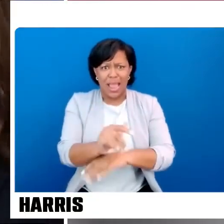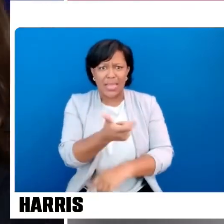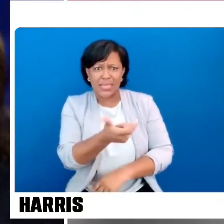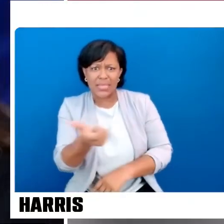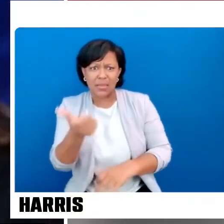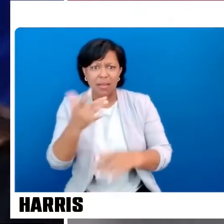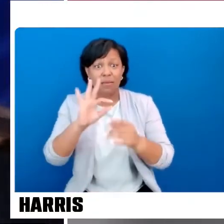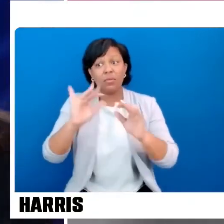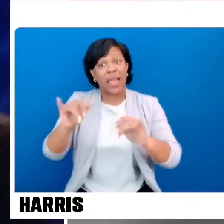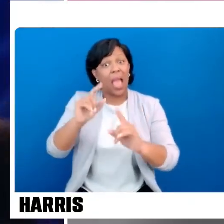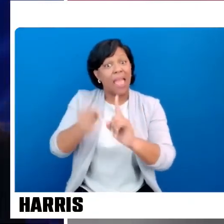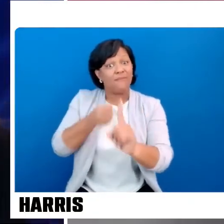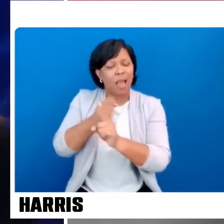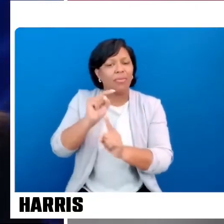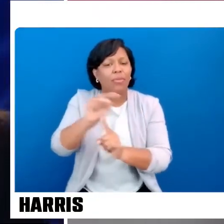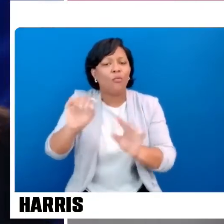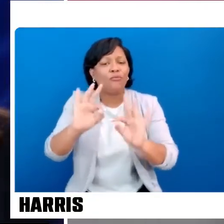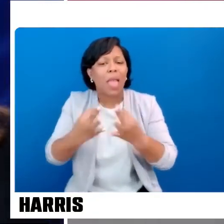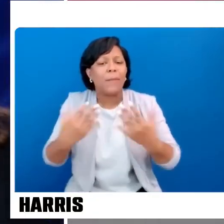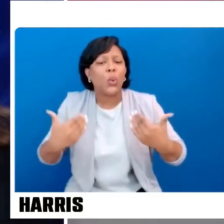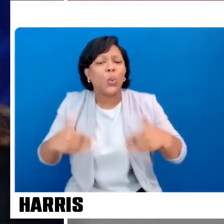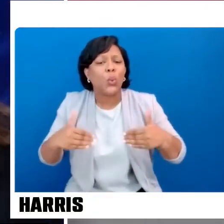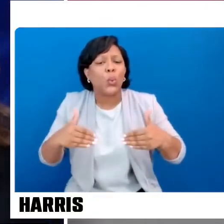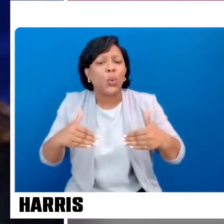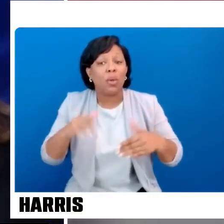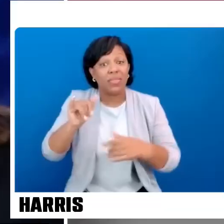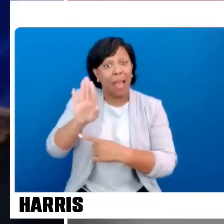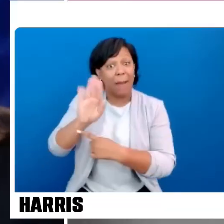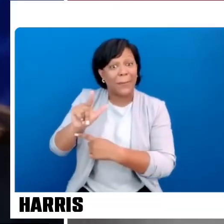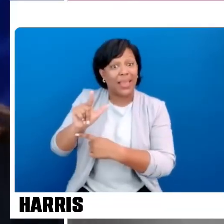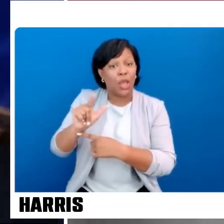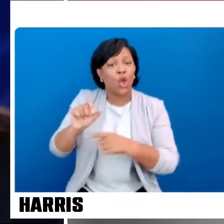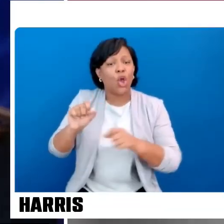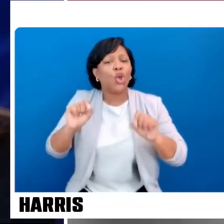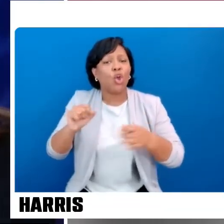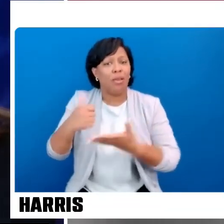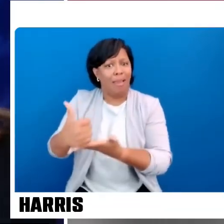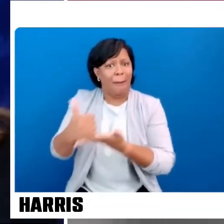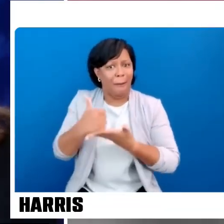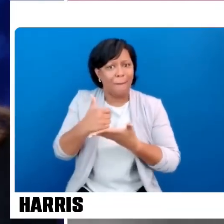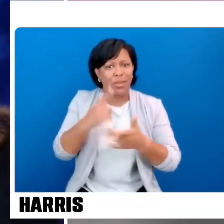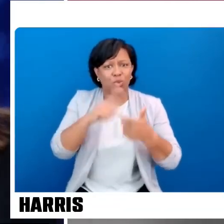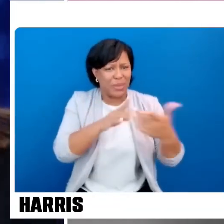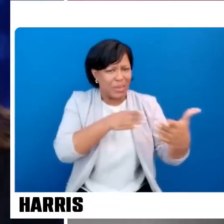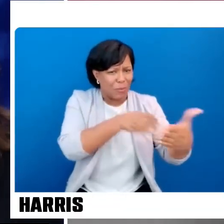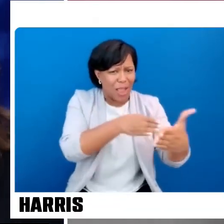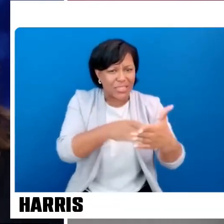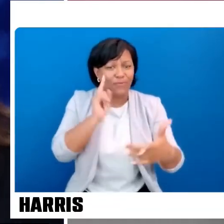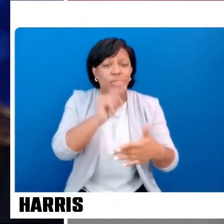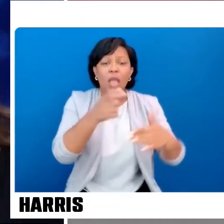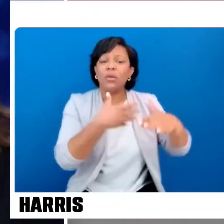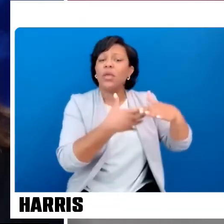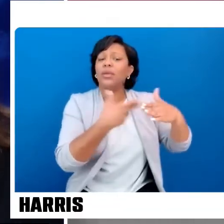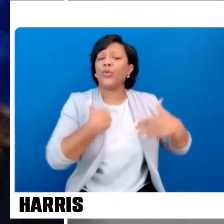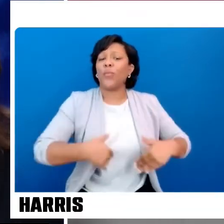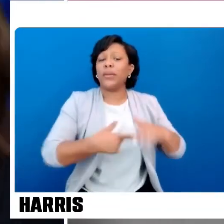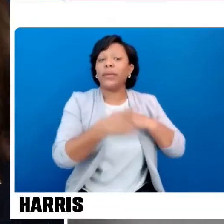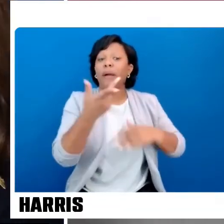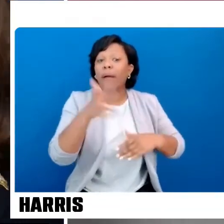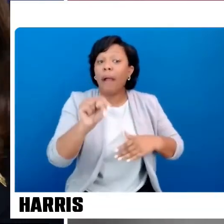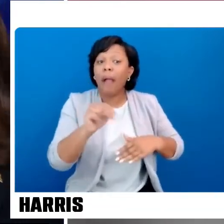allow us to prosecute transnational criminal organizations for trafficking in guns, drugs, and human beings. But you know what happened to that